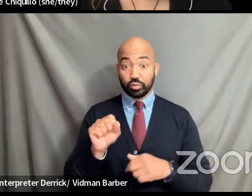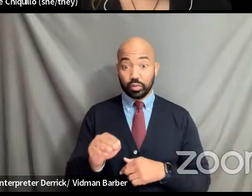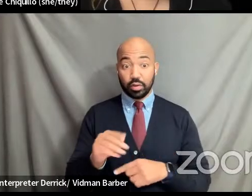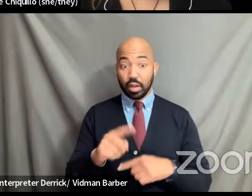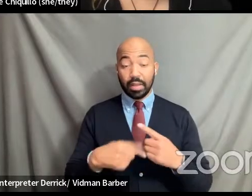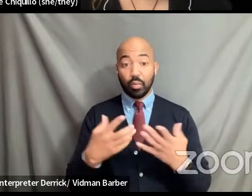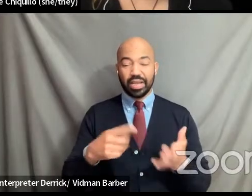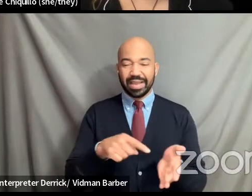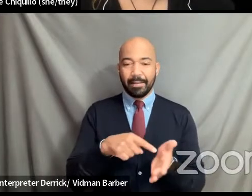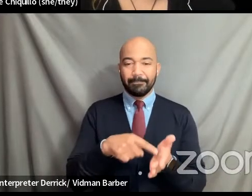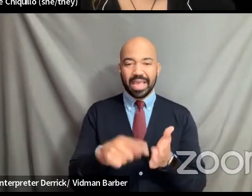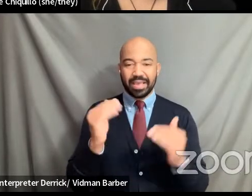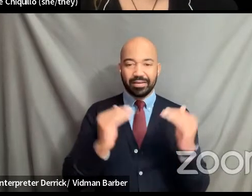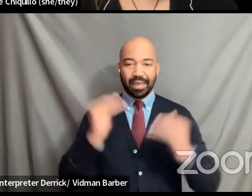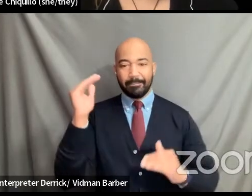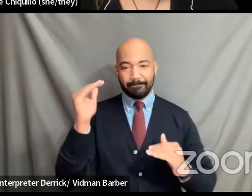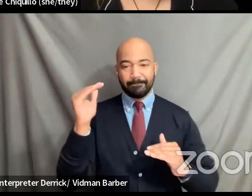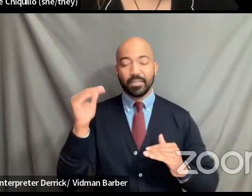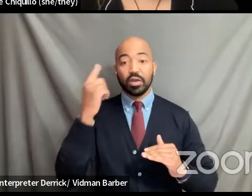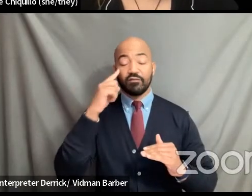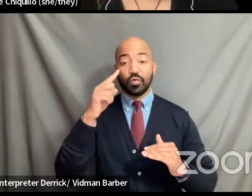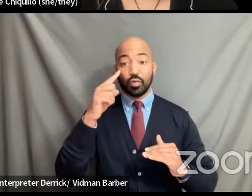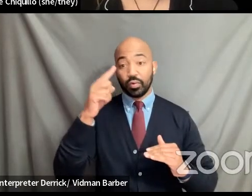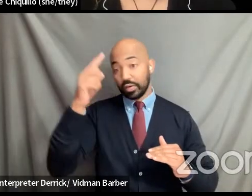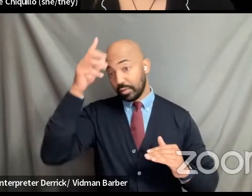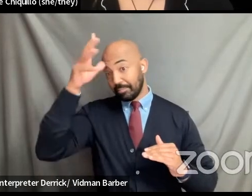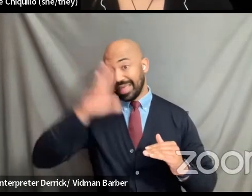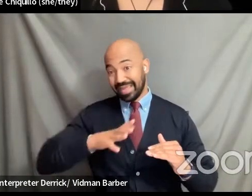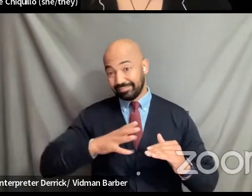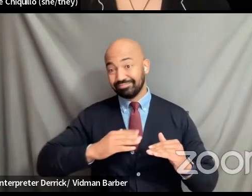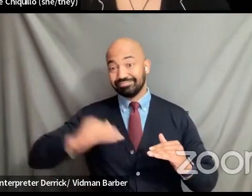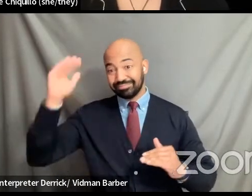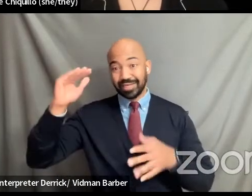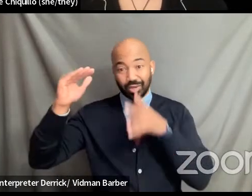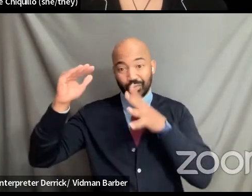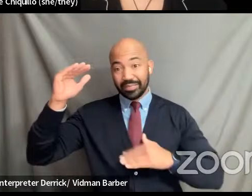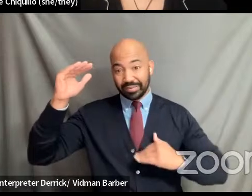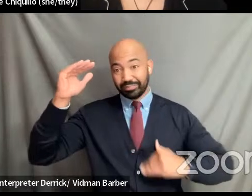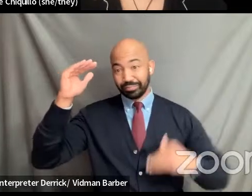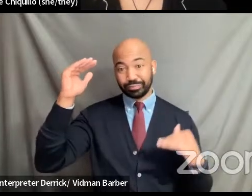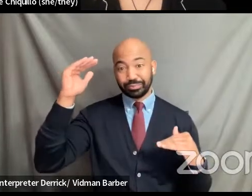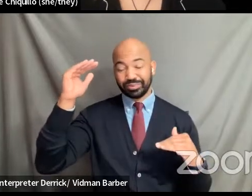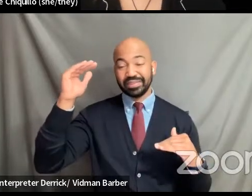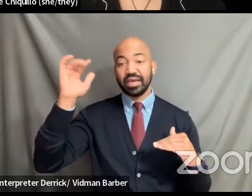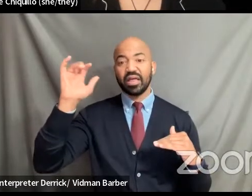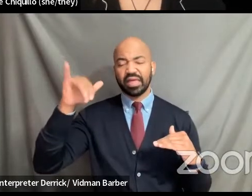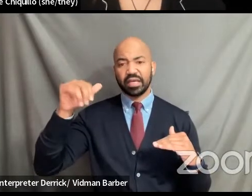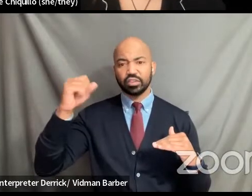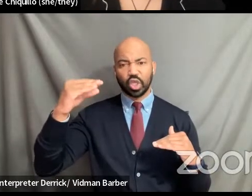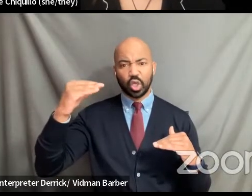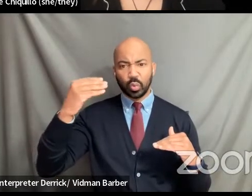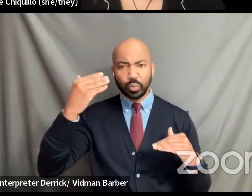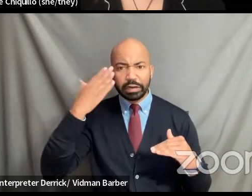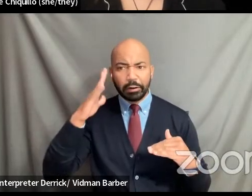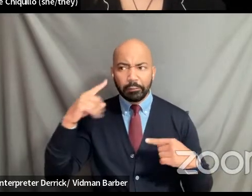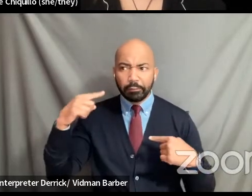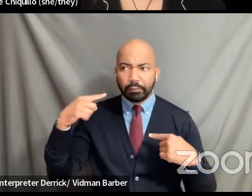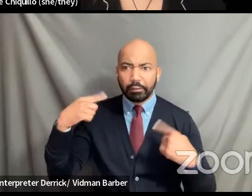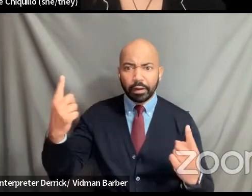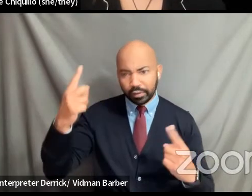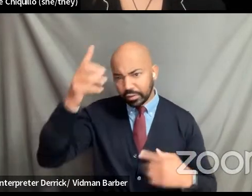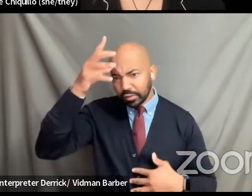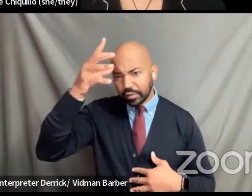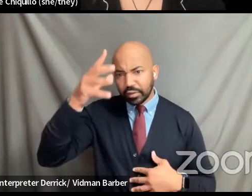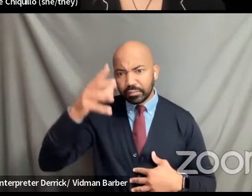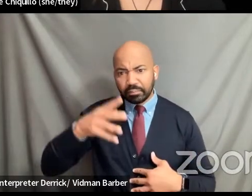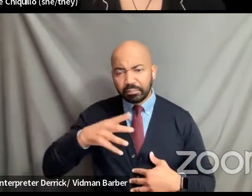gap, especially between men and women, right? And so we didn't know for the longest that men were making I think women